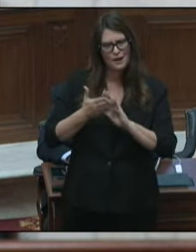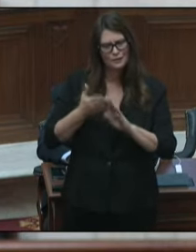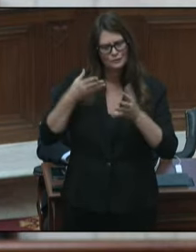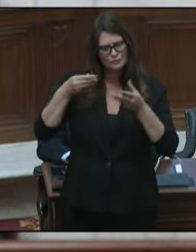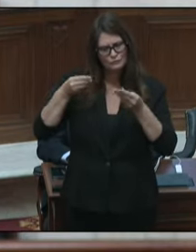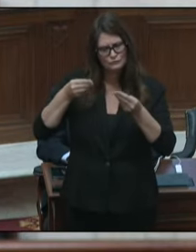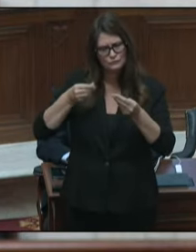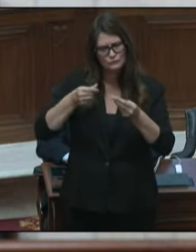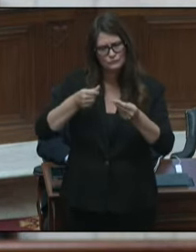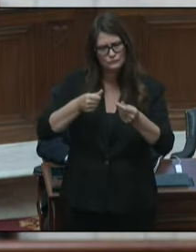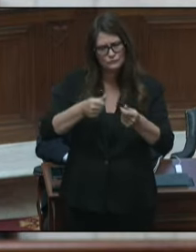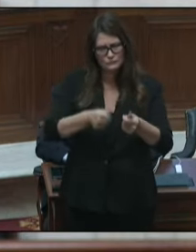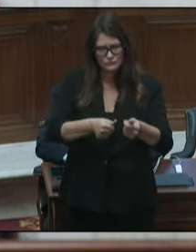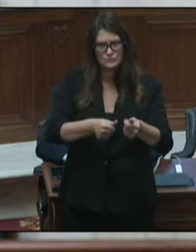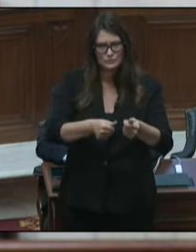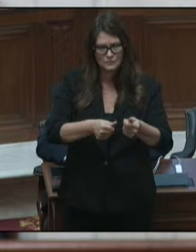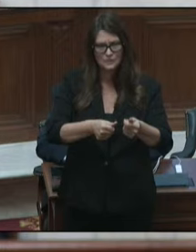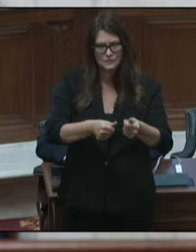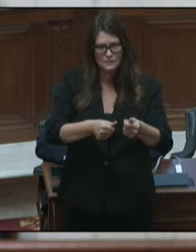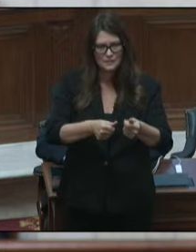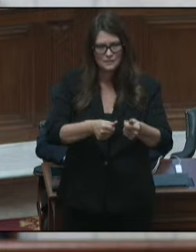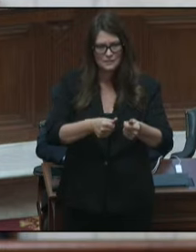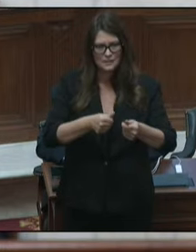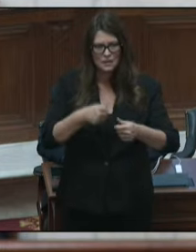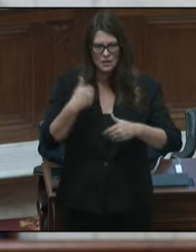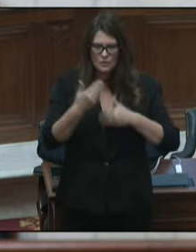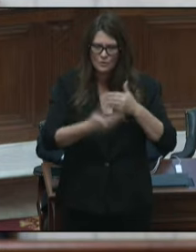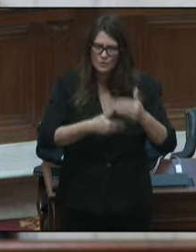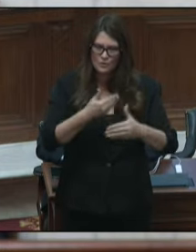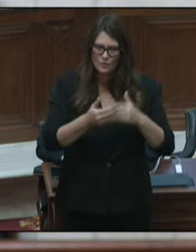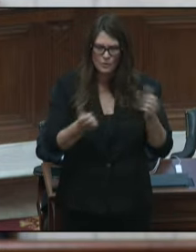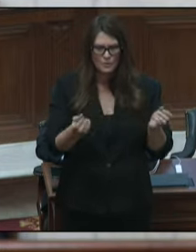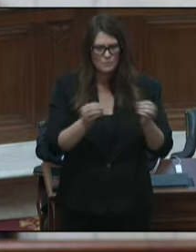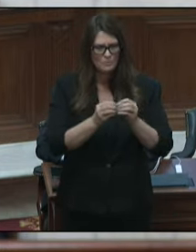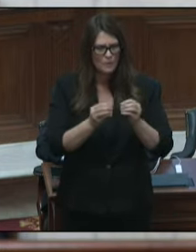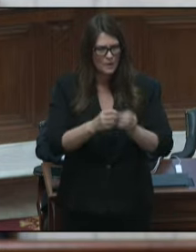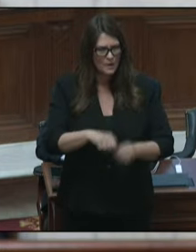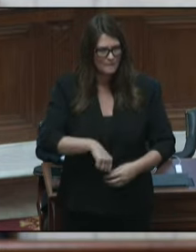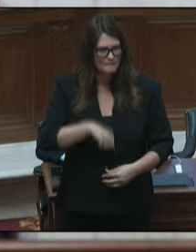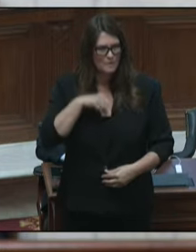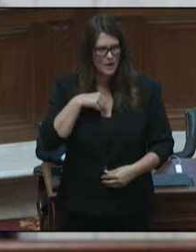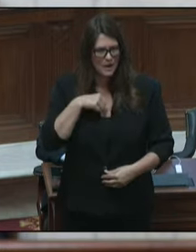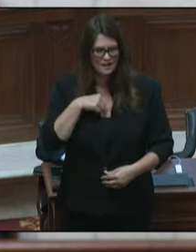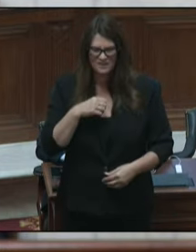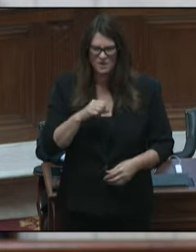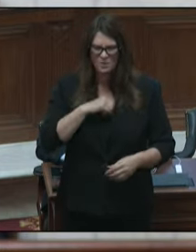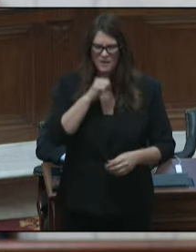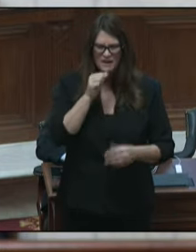well-oiled machine at this time, pumping out pride and not desperation.